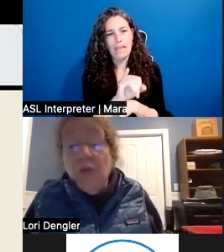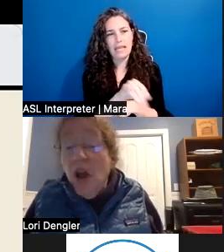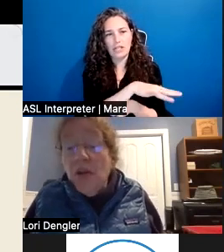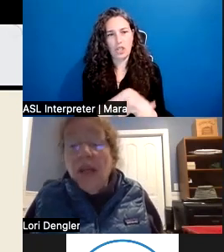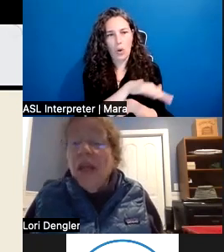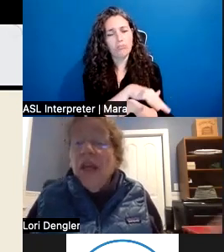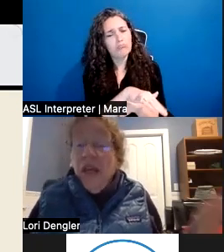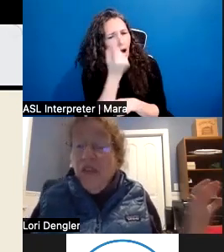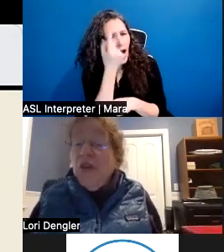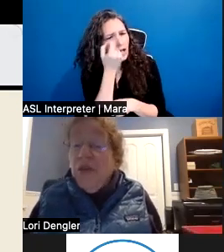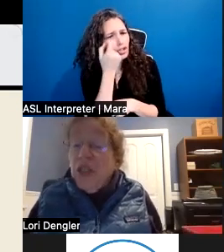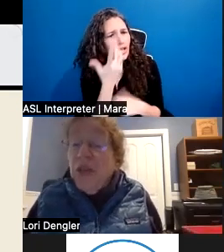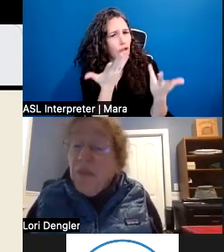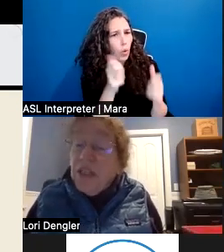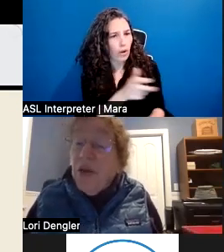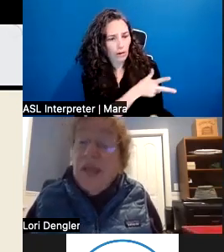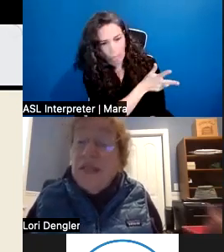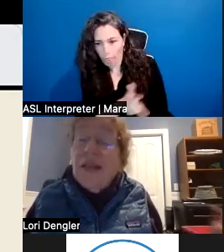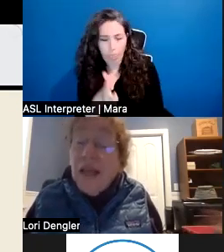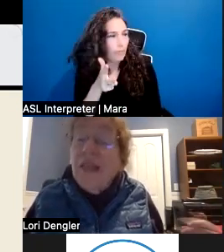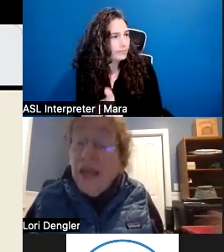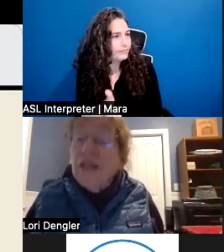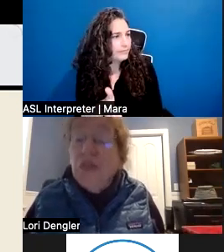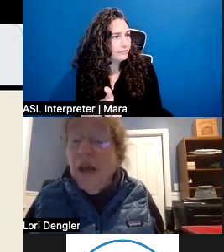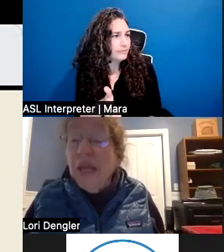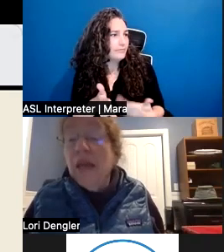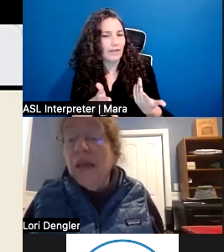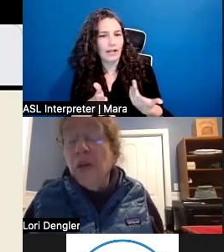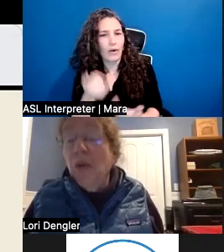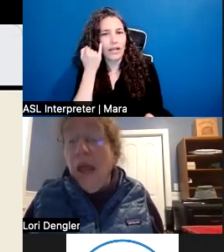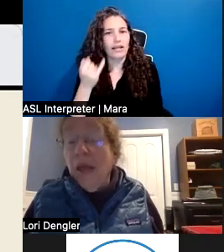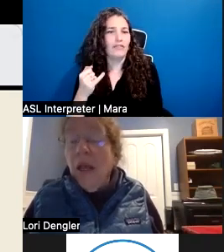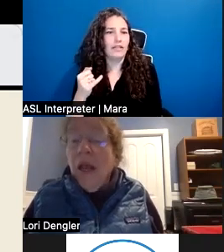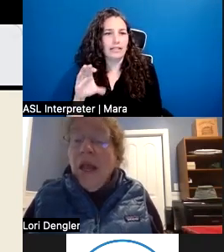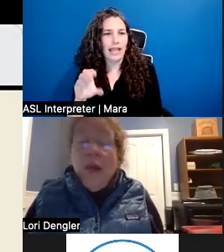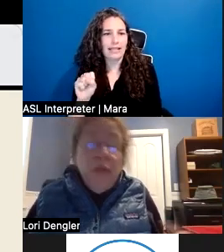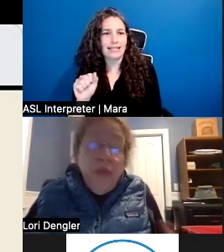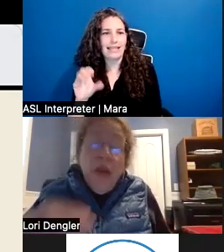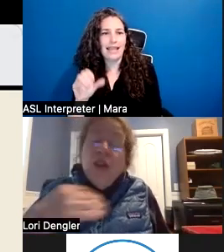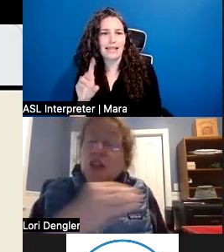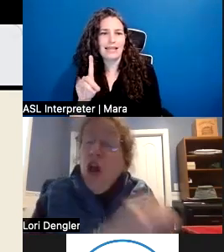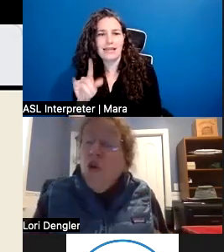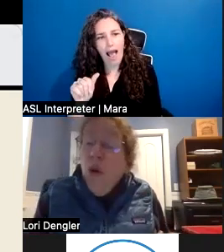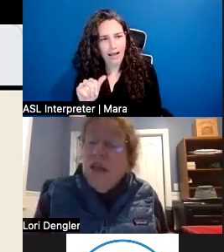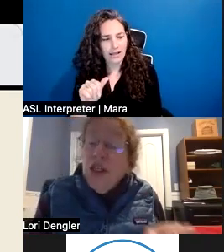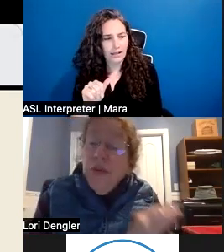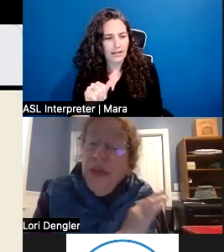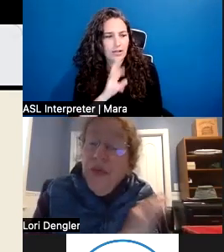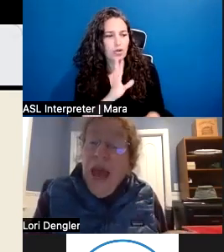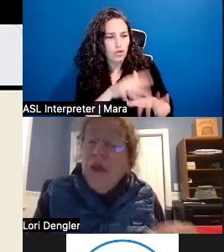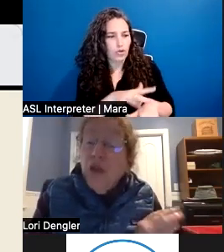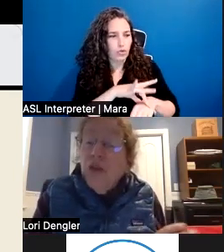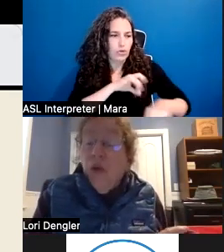of the road if you're in the tsunami zone and it's a Cascadia tsunami headed your way. There was no question